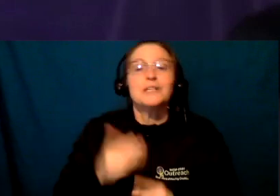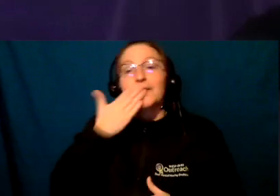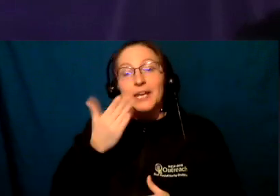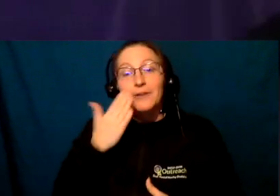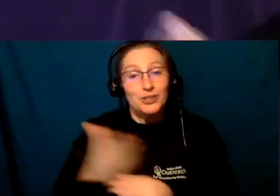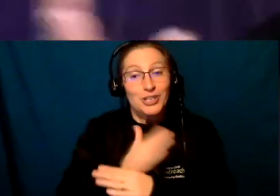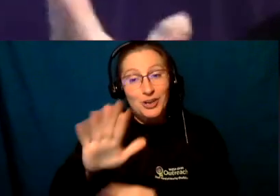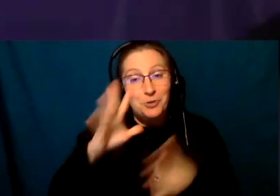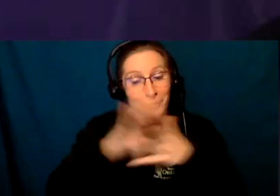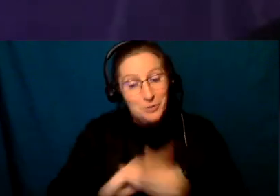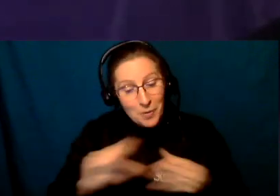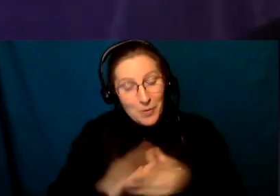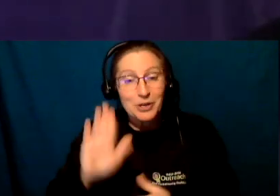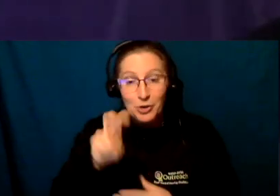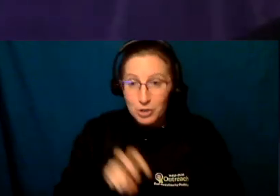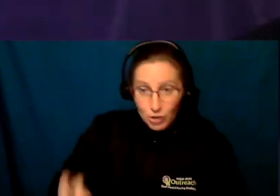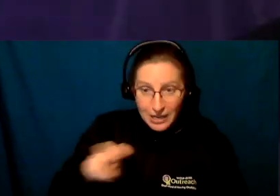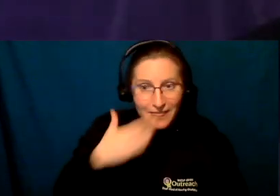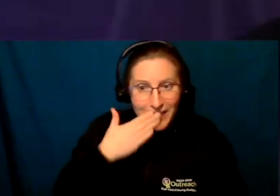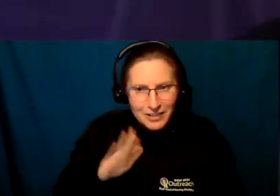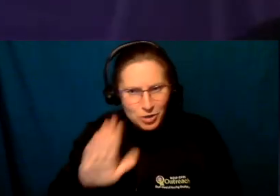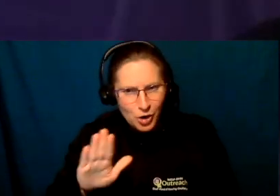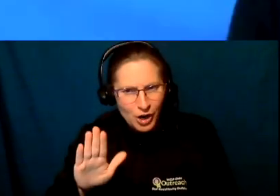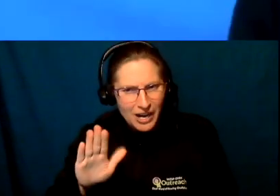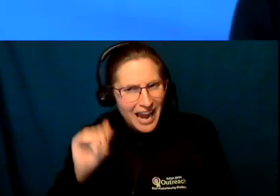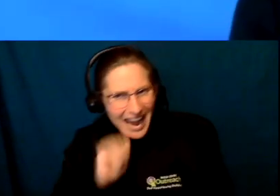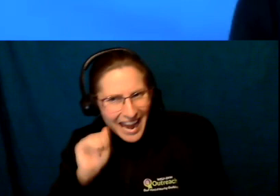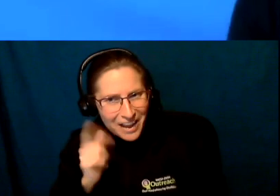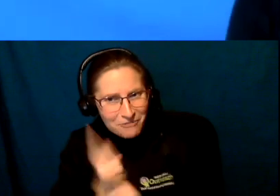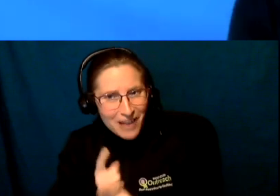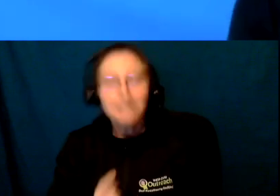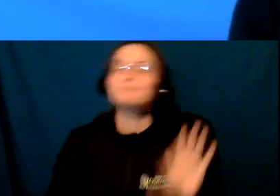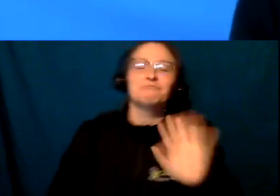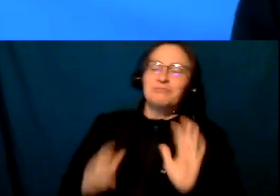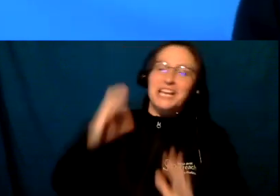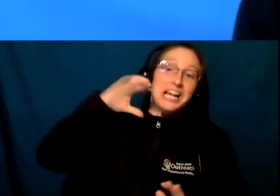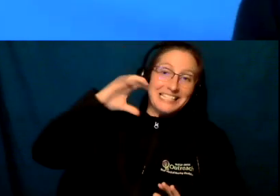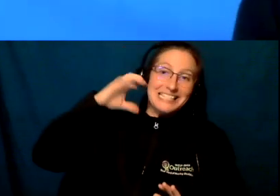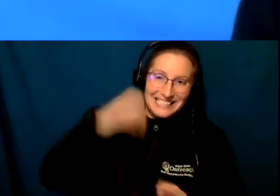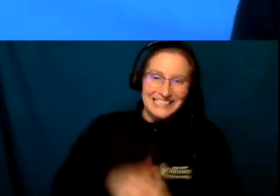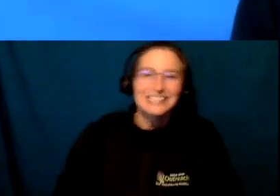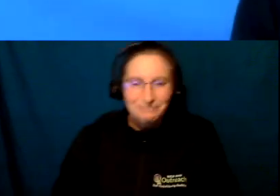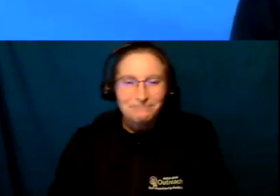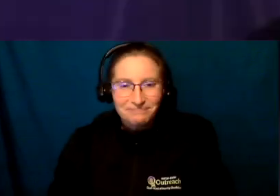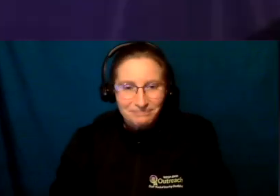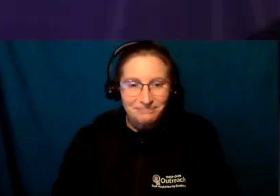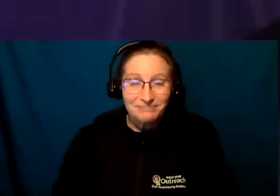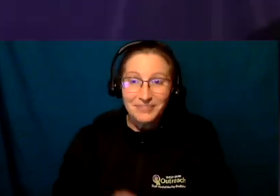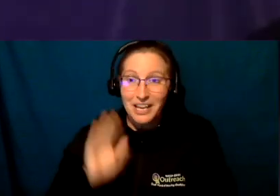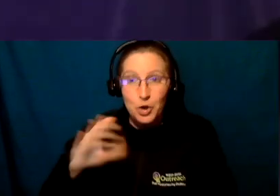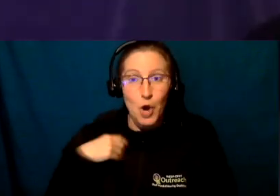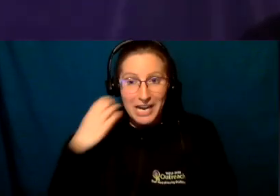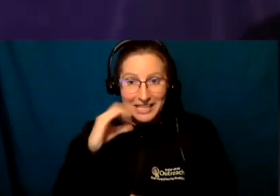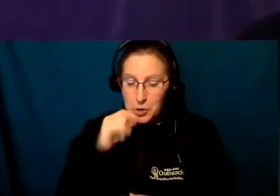journey. Thanks to, was it your aunt? Did you My say cousin. the cousin Mhm, who planted those